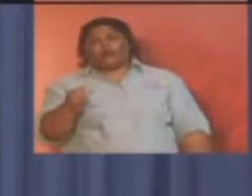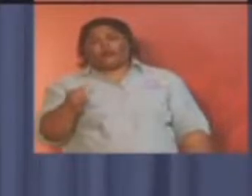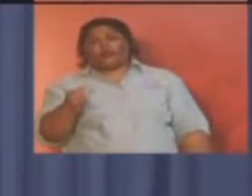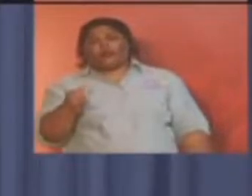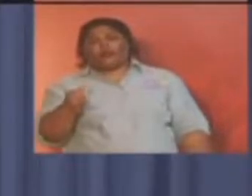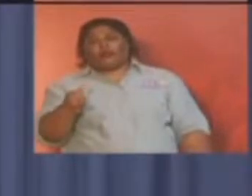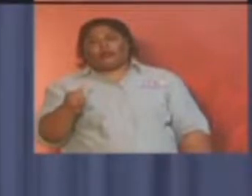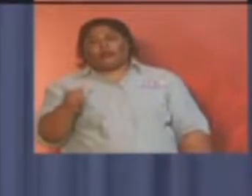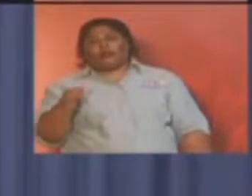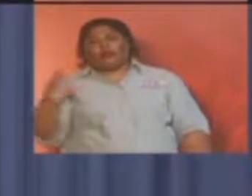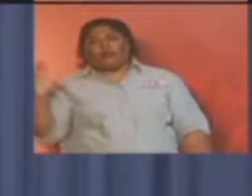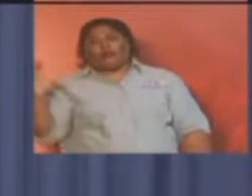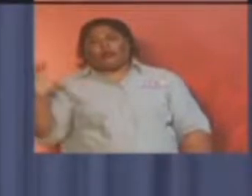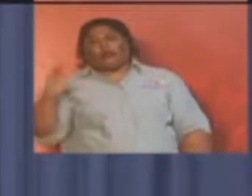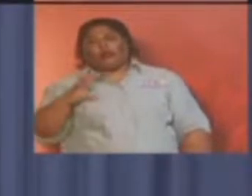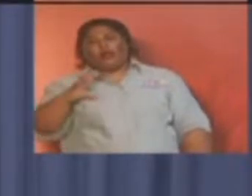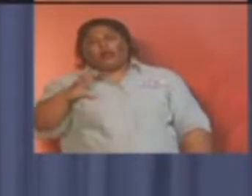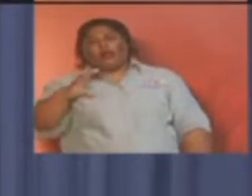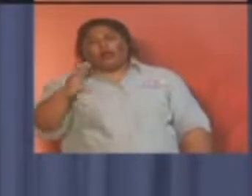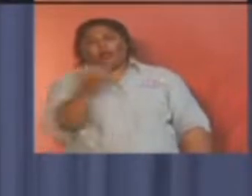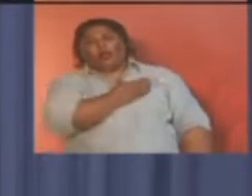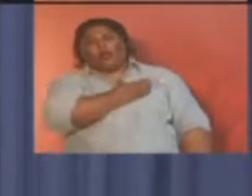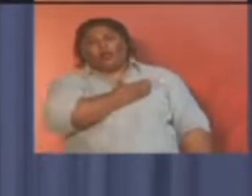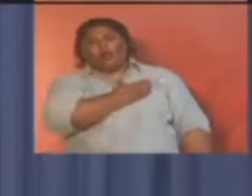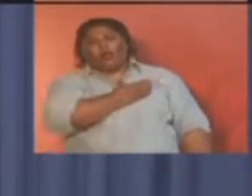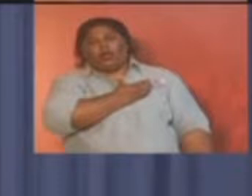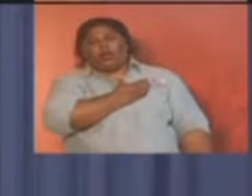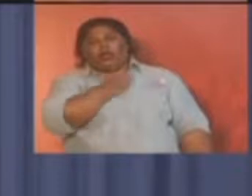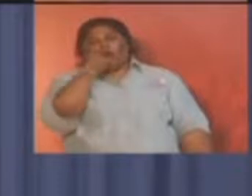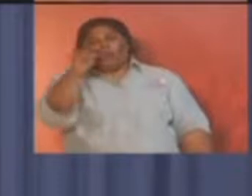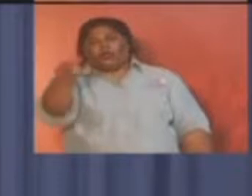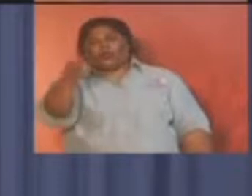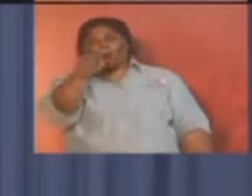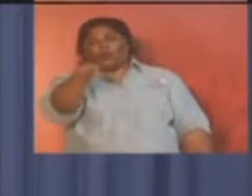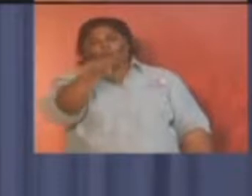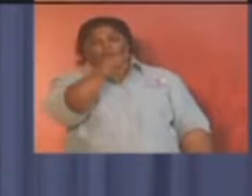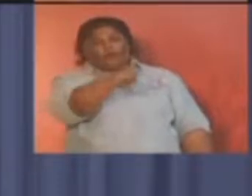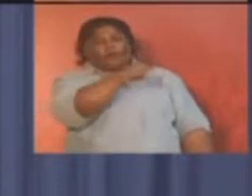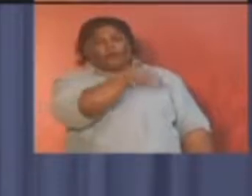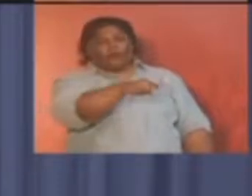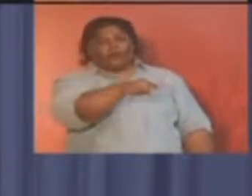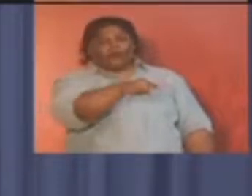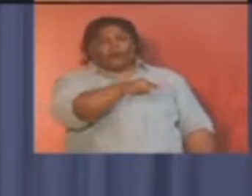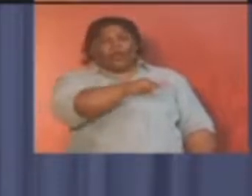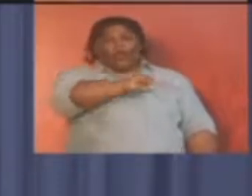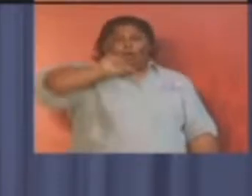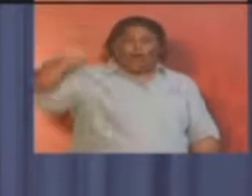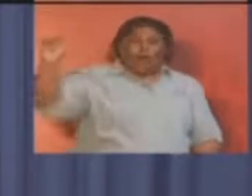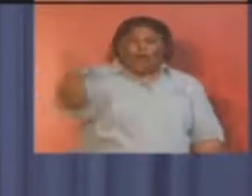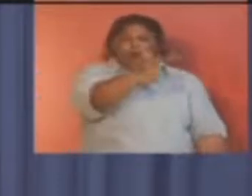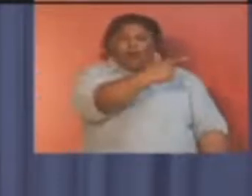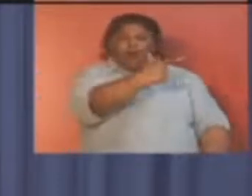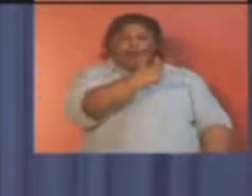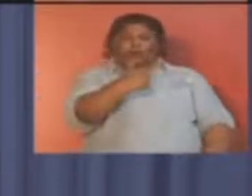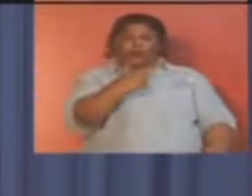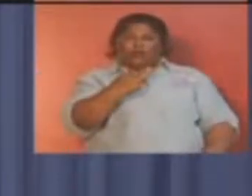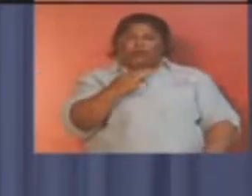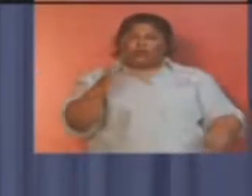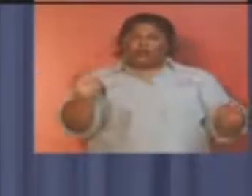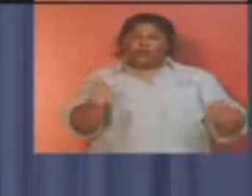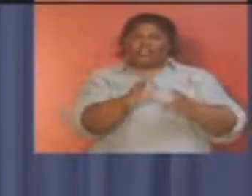That the persons who depend on elective surgeries and the clinics now, can't get that